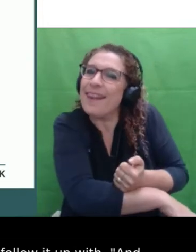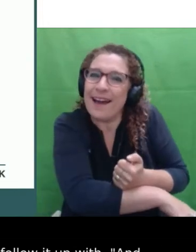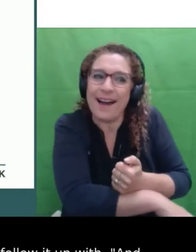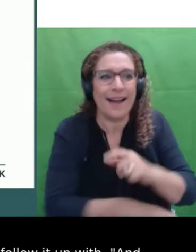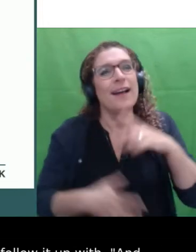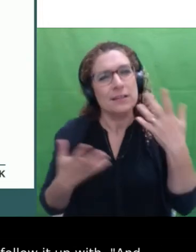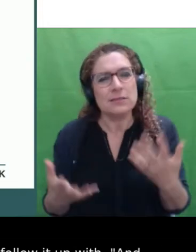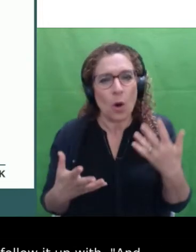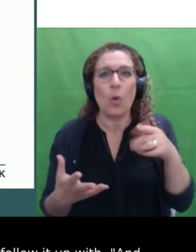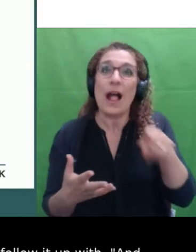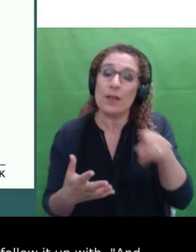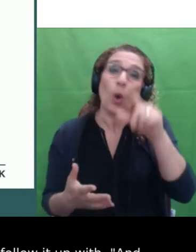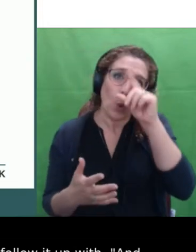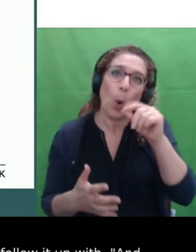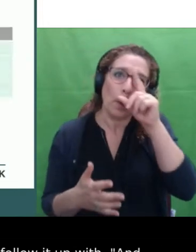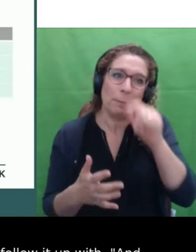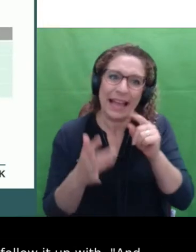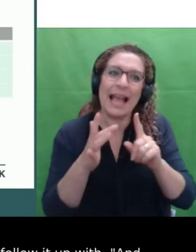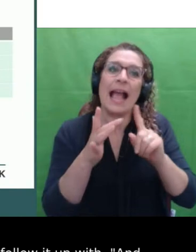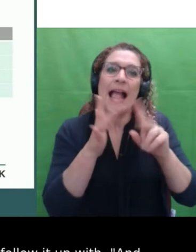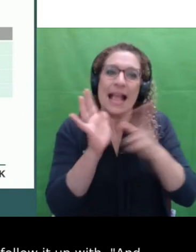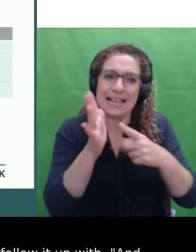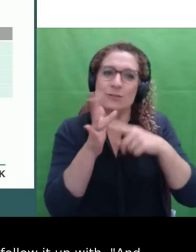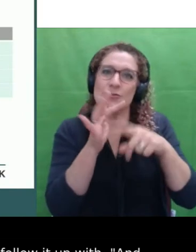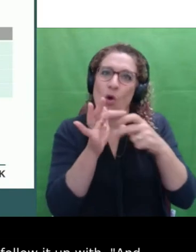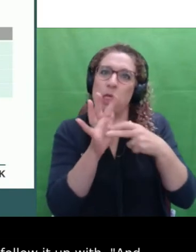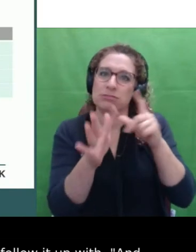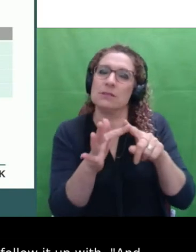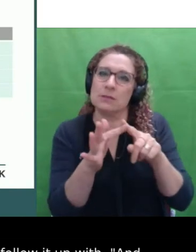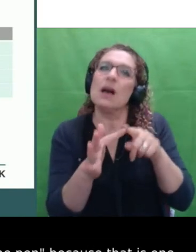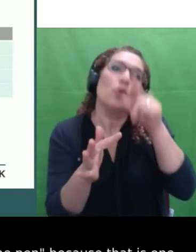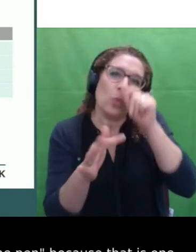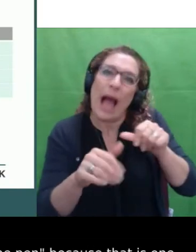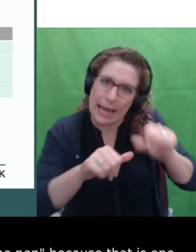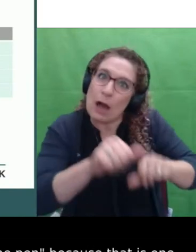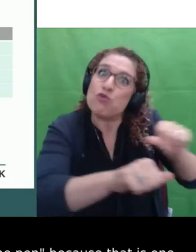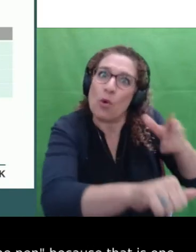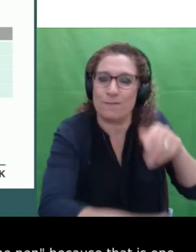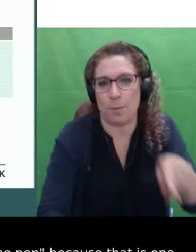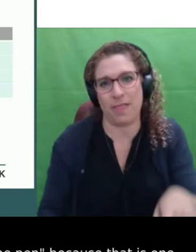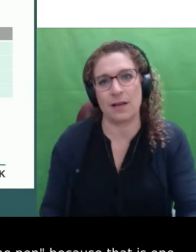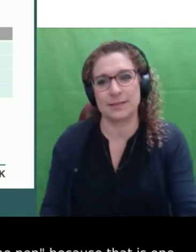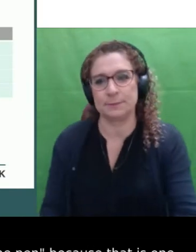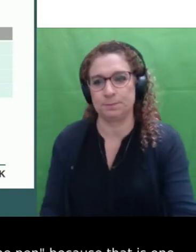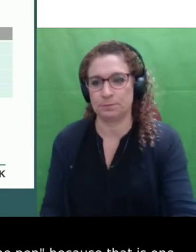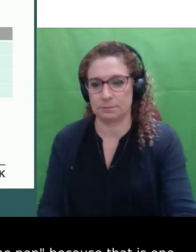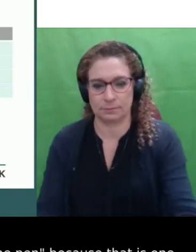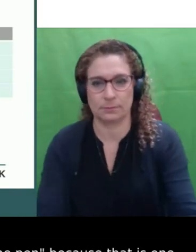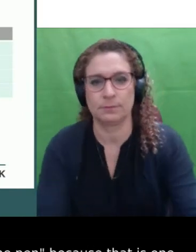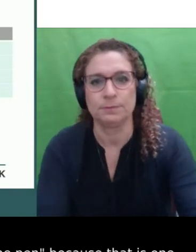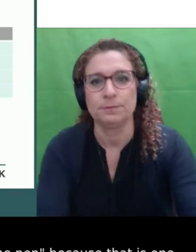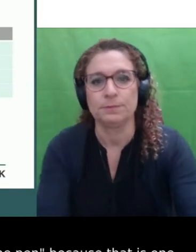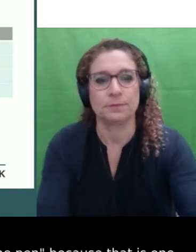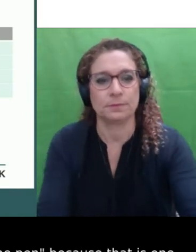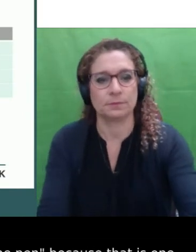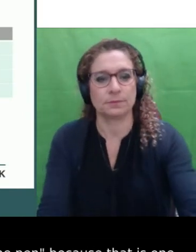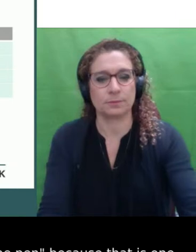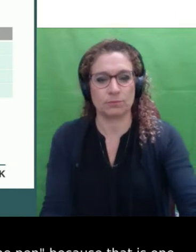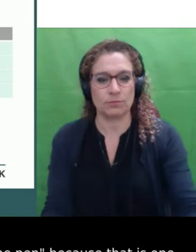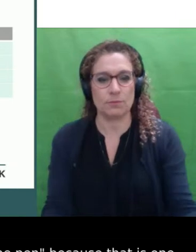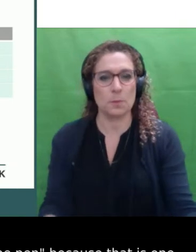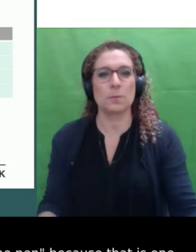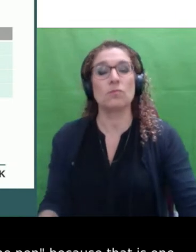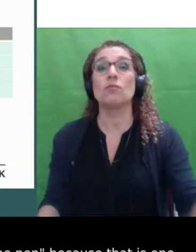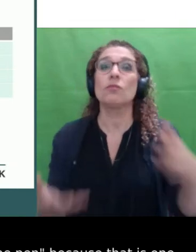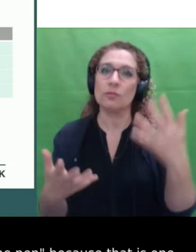intolerance and you can lead on from there so these are the different signs and symptoms so we'll break them down so if we look at the ige